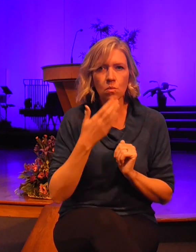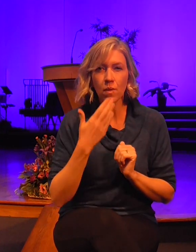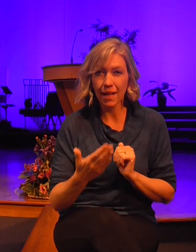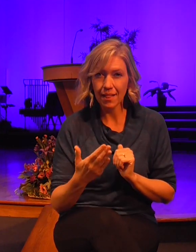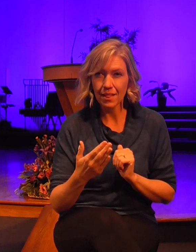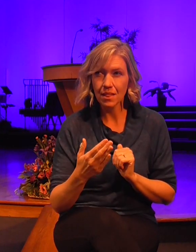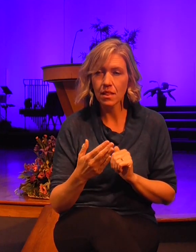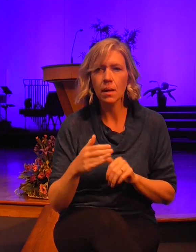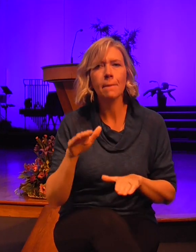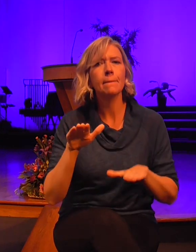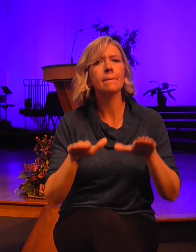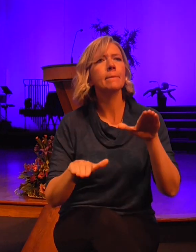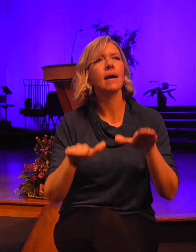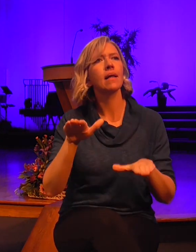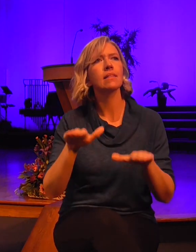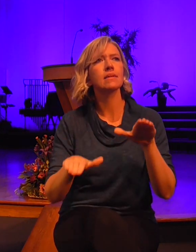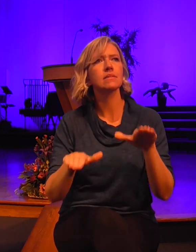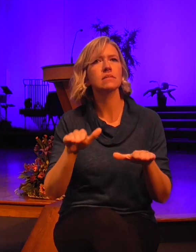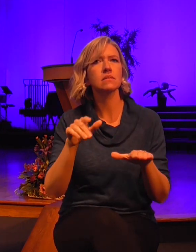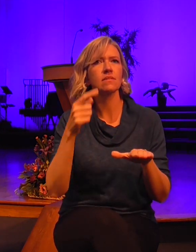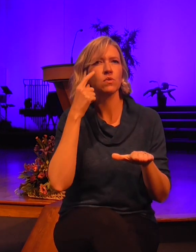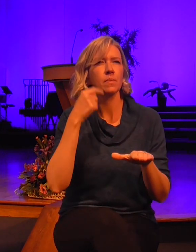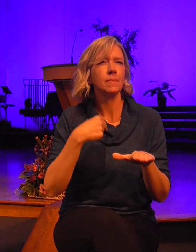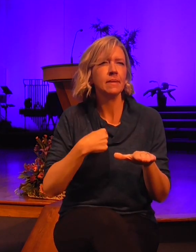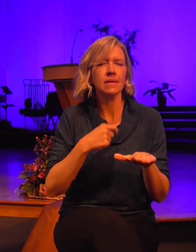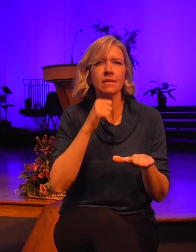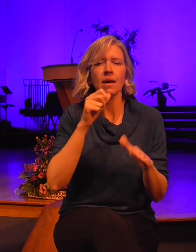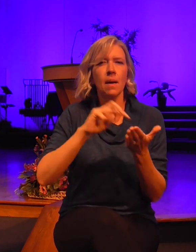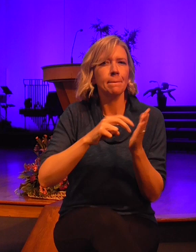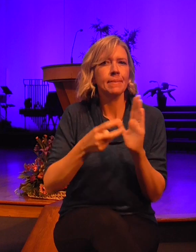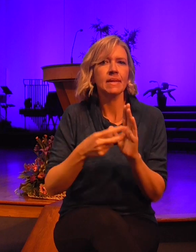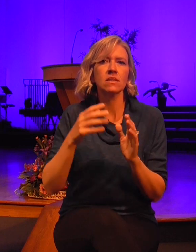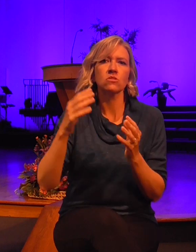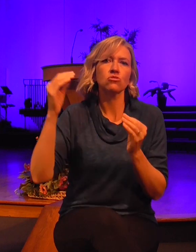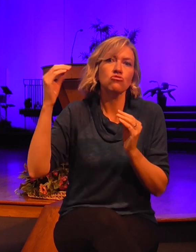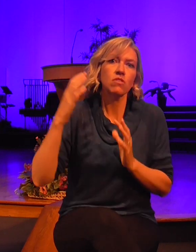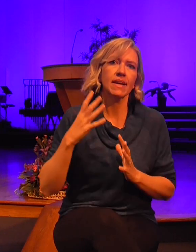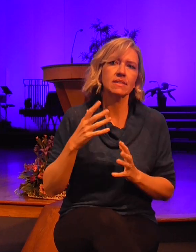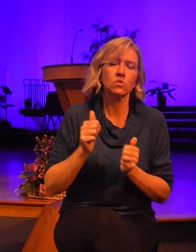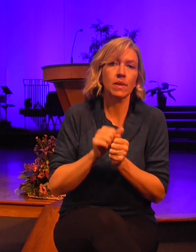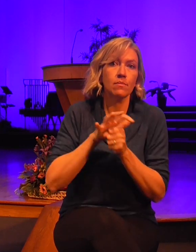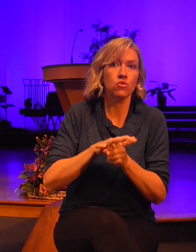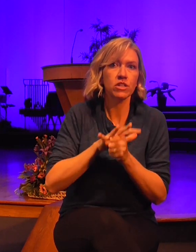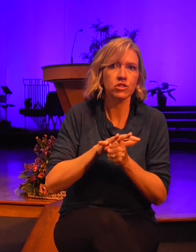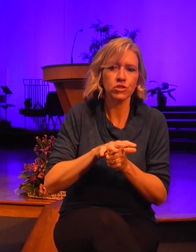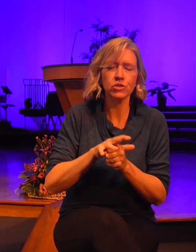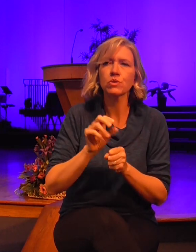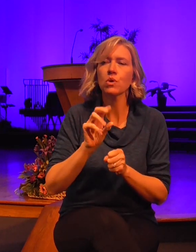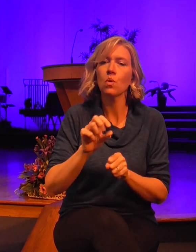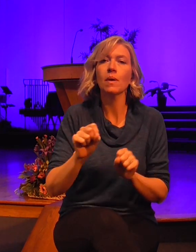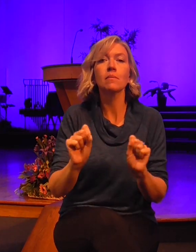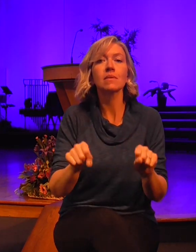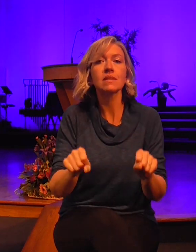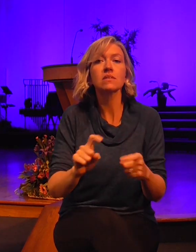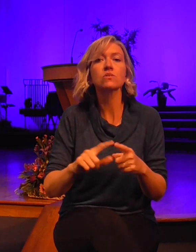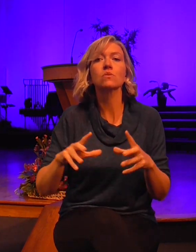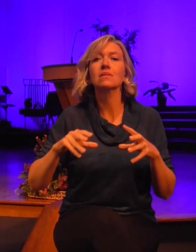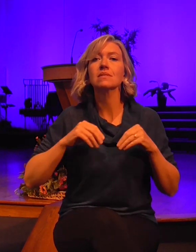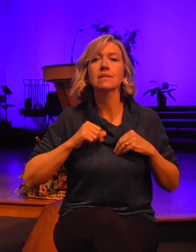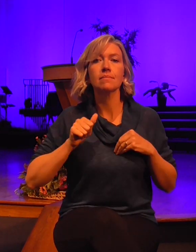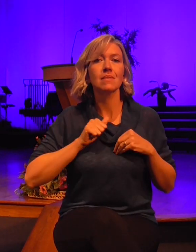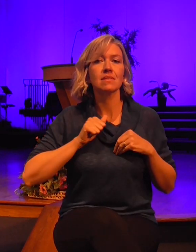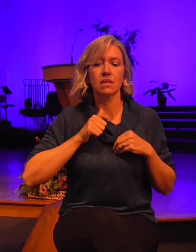Balance isn't so much to me grace under pressure. It's the ability to accept myself as I